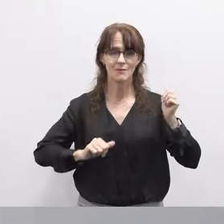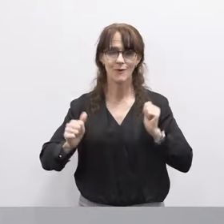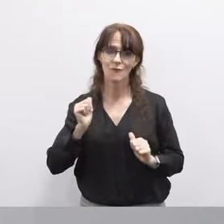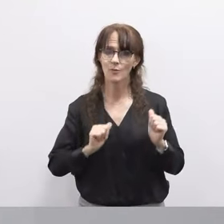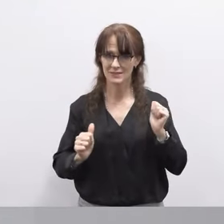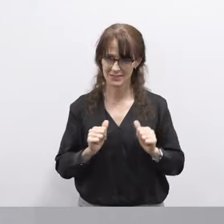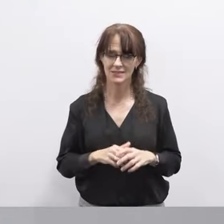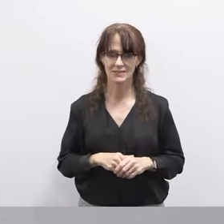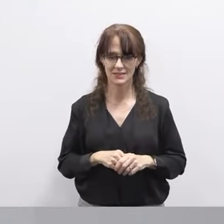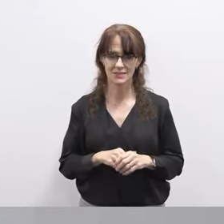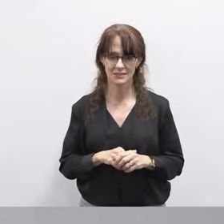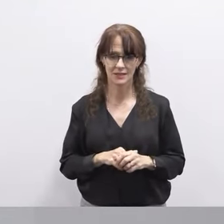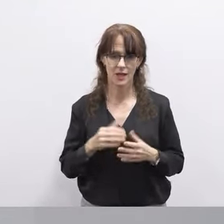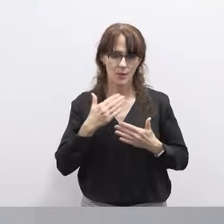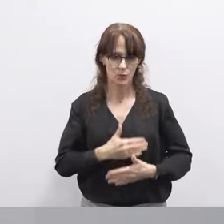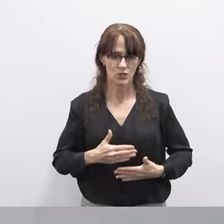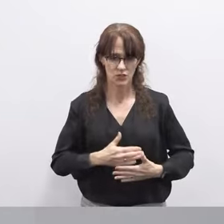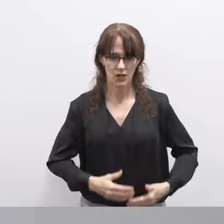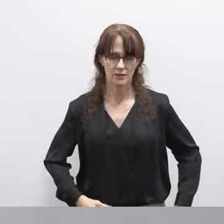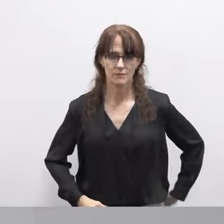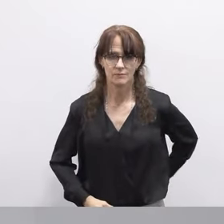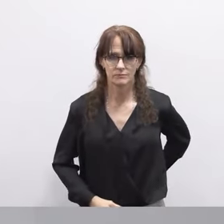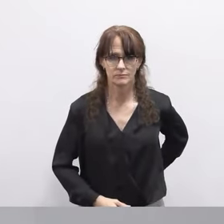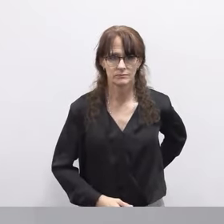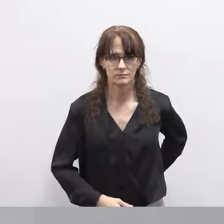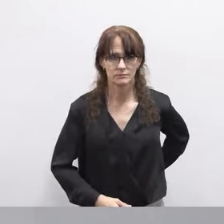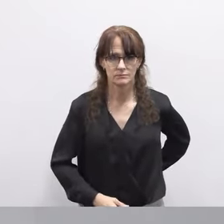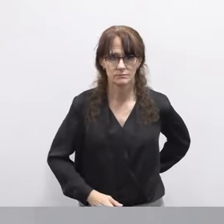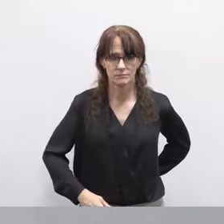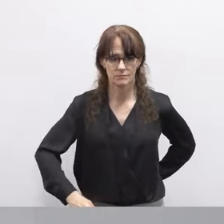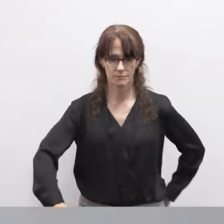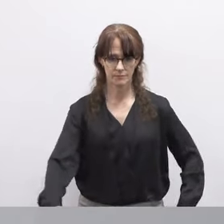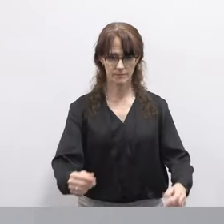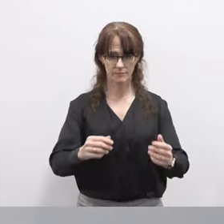performances. So much appreciated. Any other discussion?